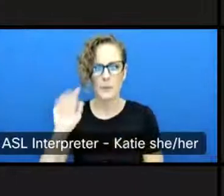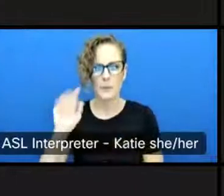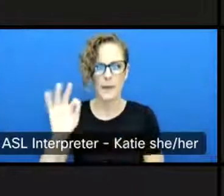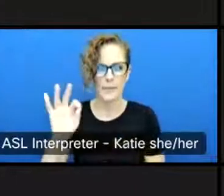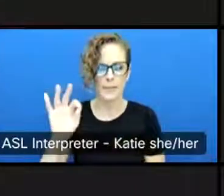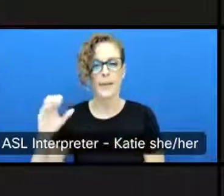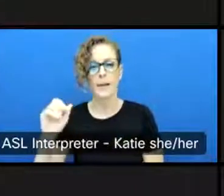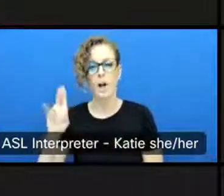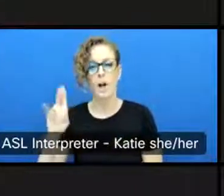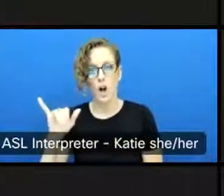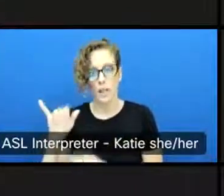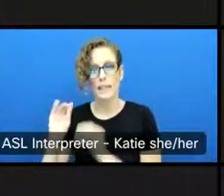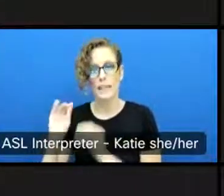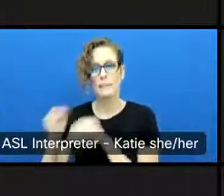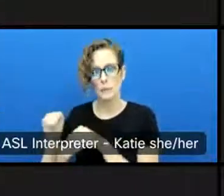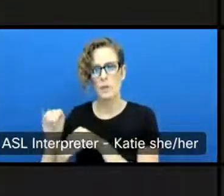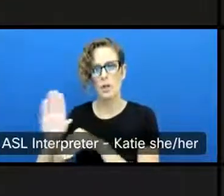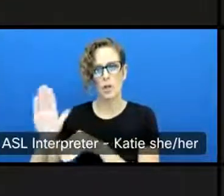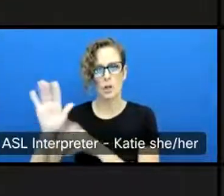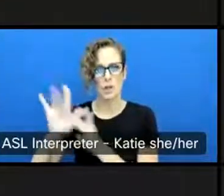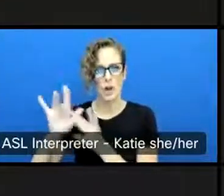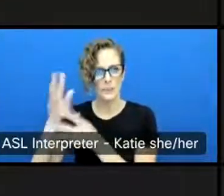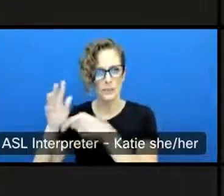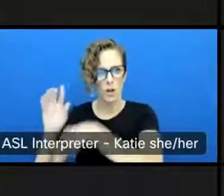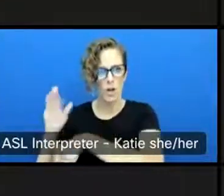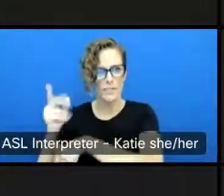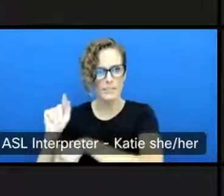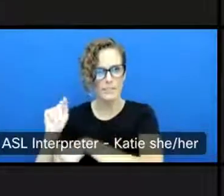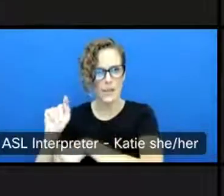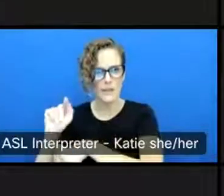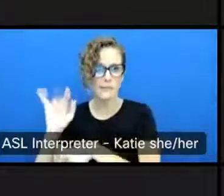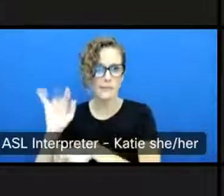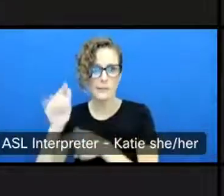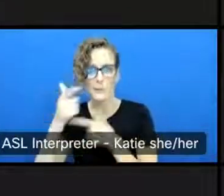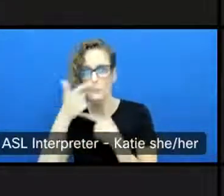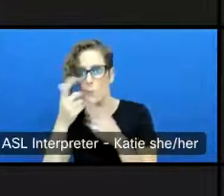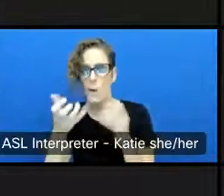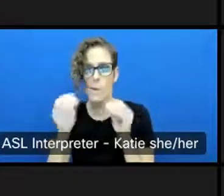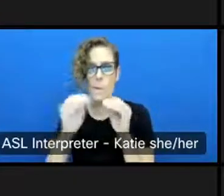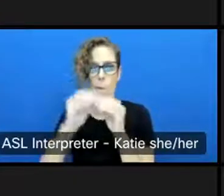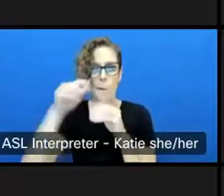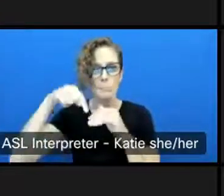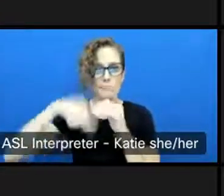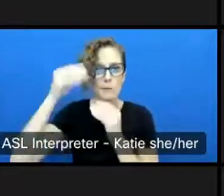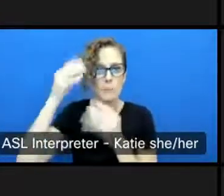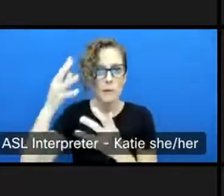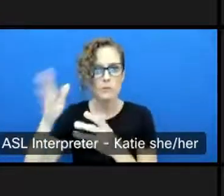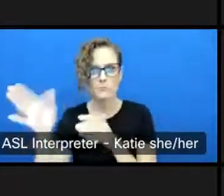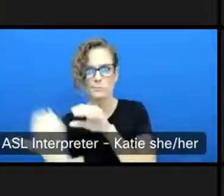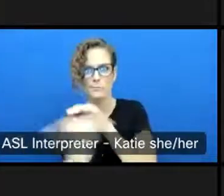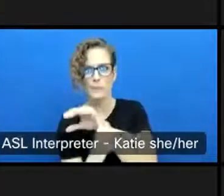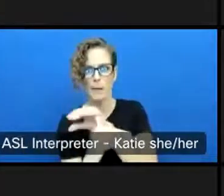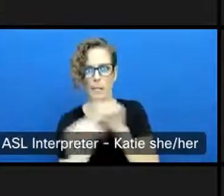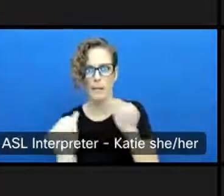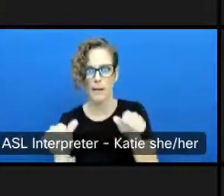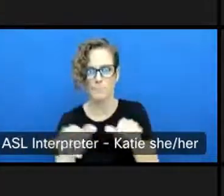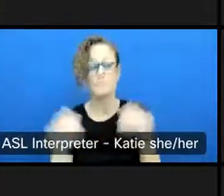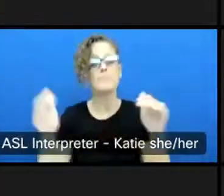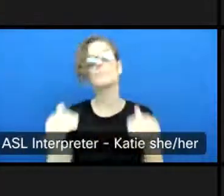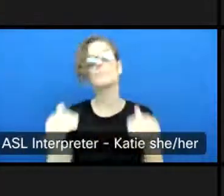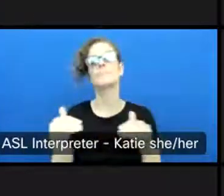before. I really like that way of trying to approach things. And so again, Carly, to be commended for getting this going for a